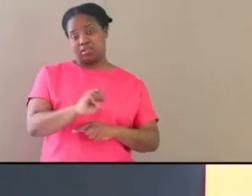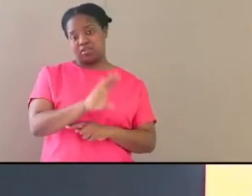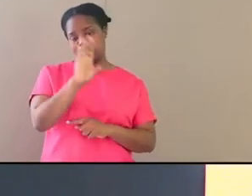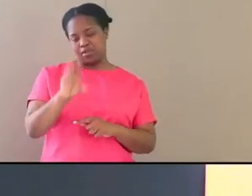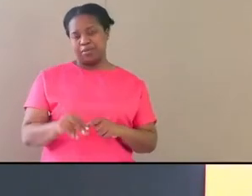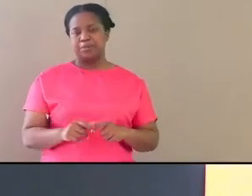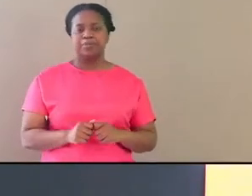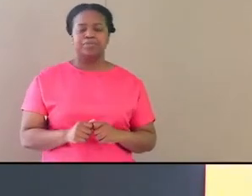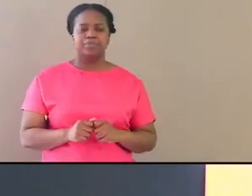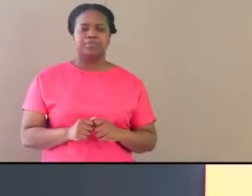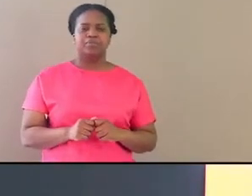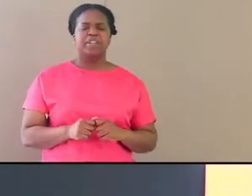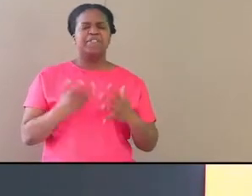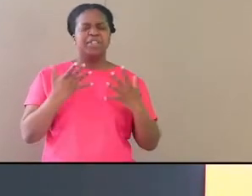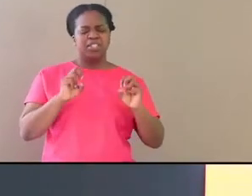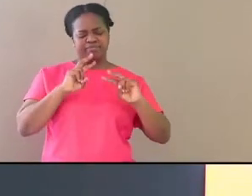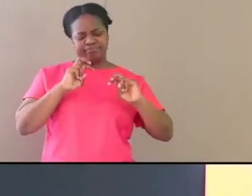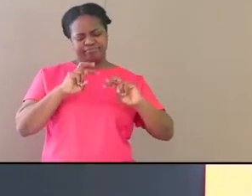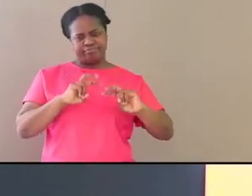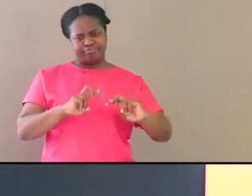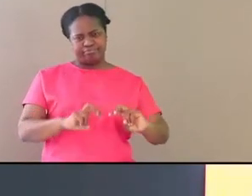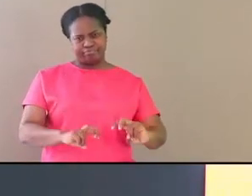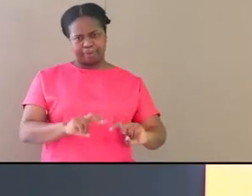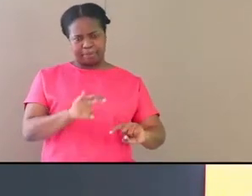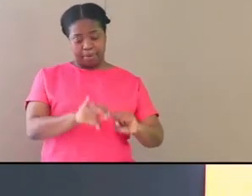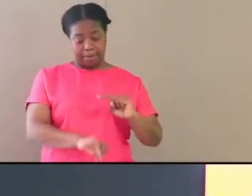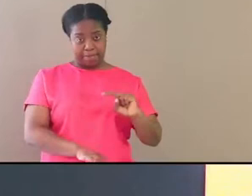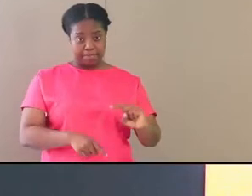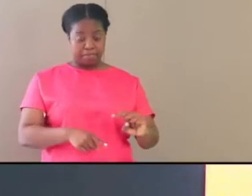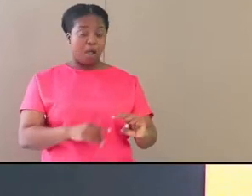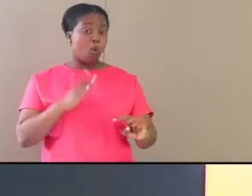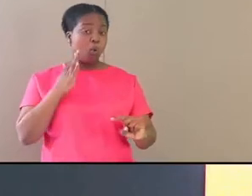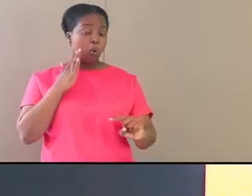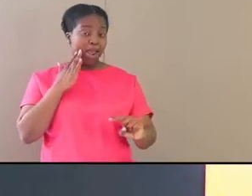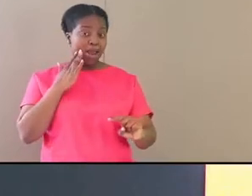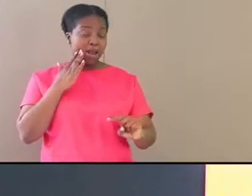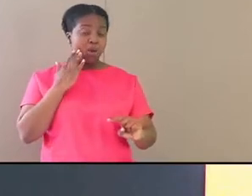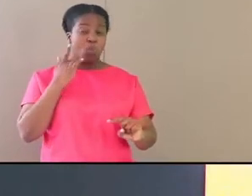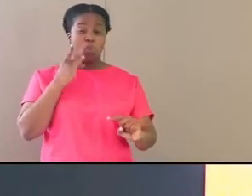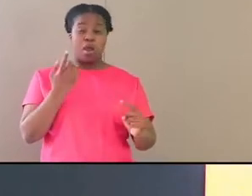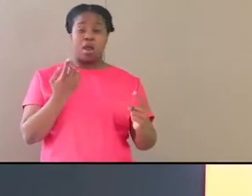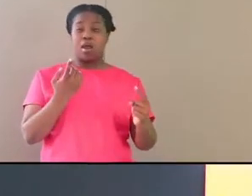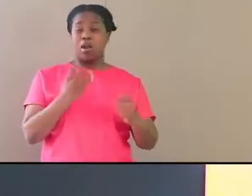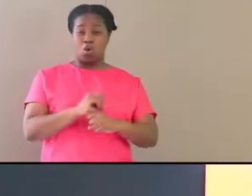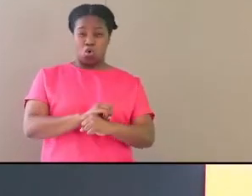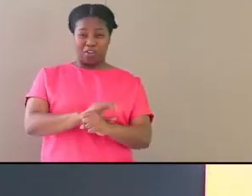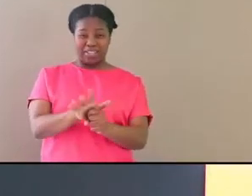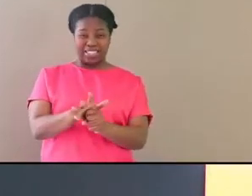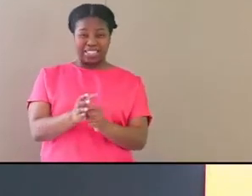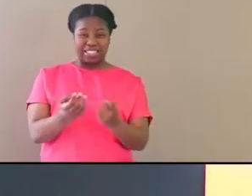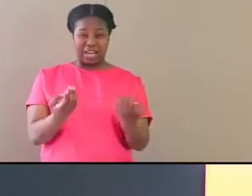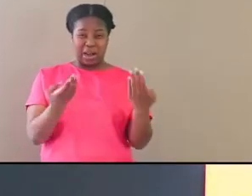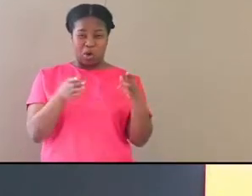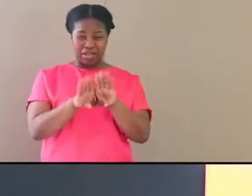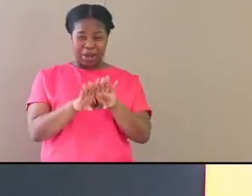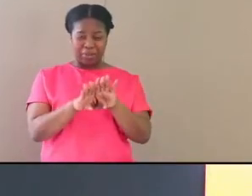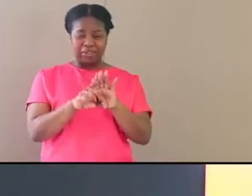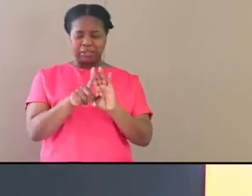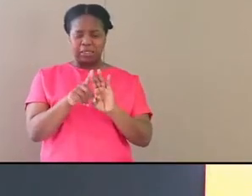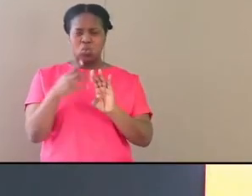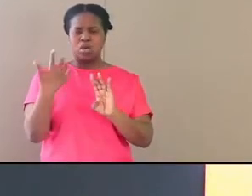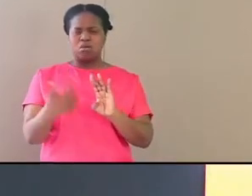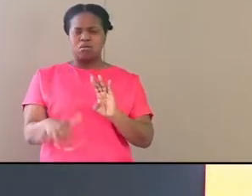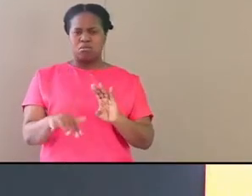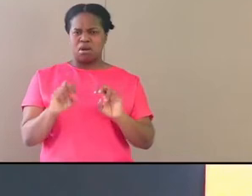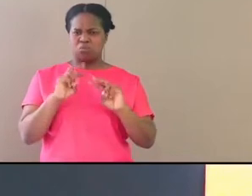Evidence from studies on COVID-19 and we really are grateful to the work that has been done by